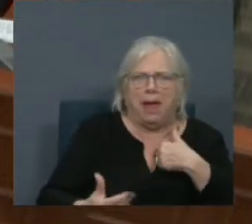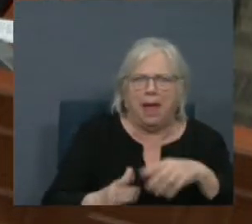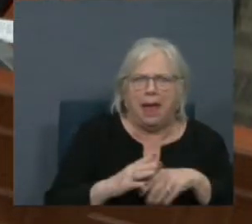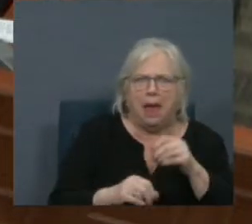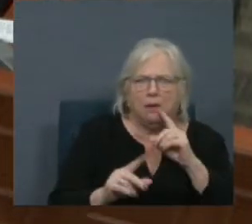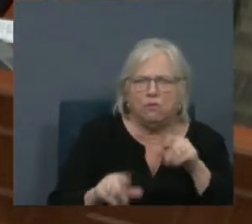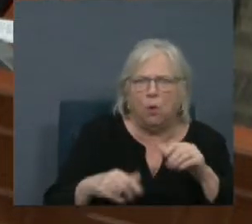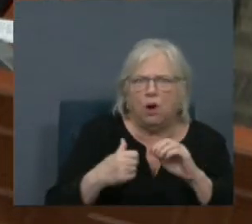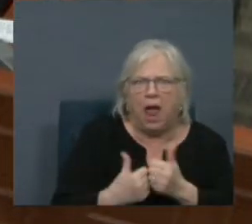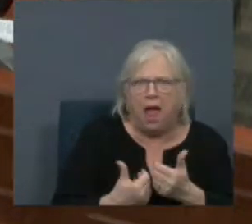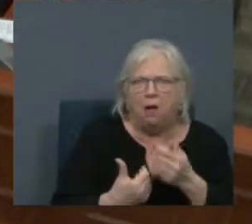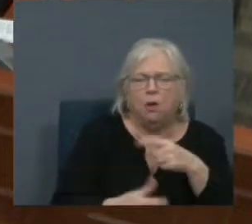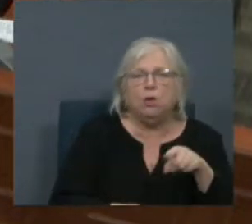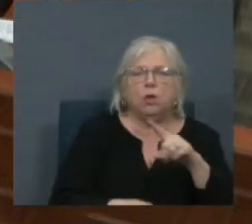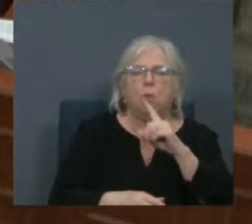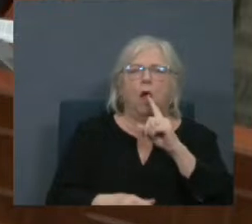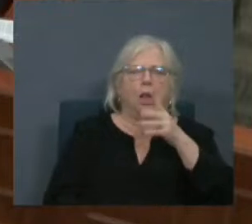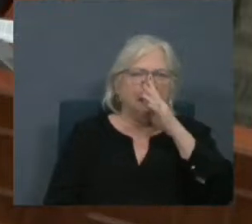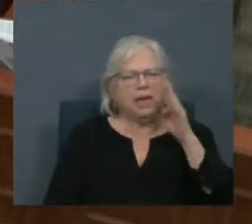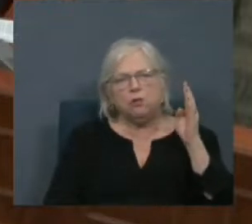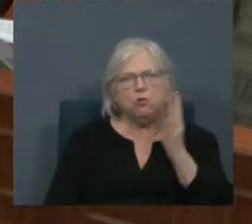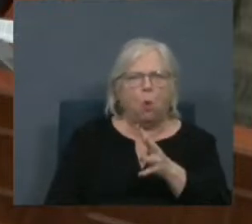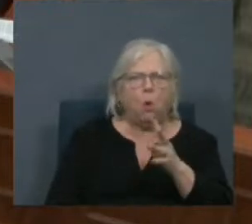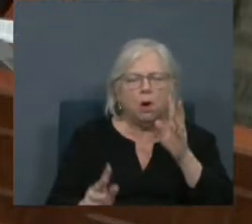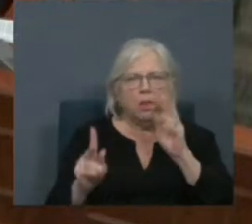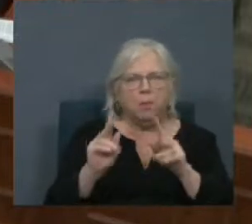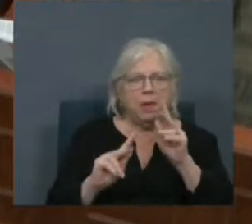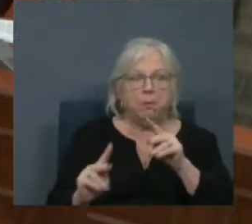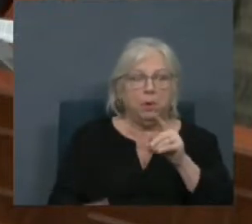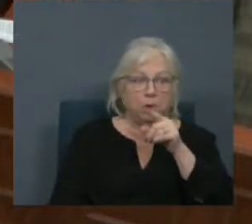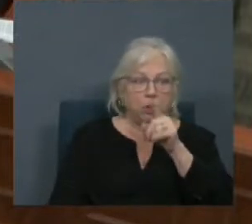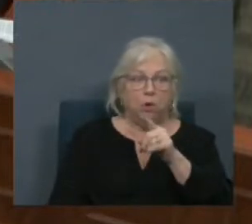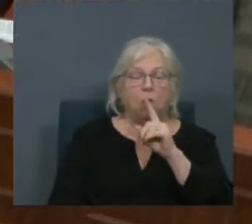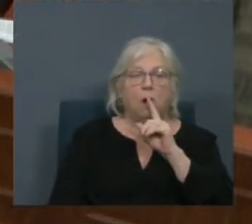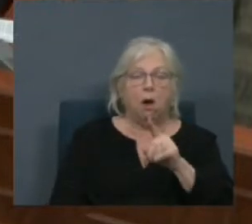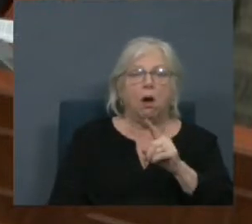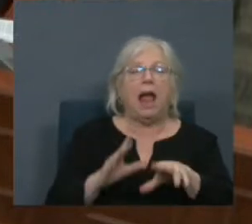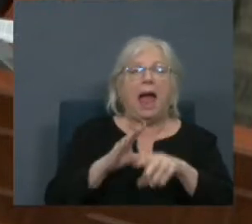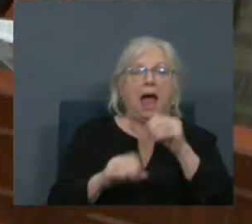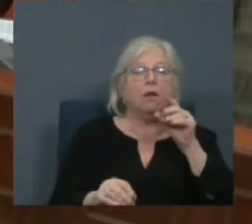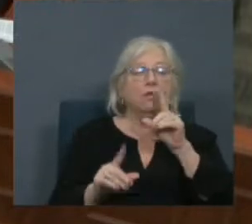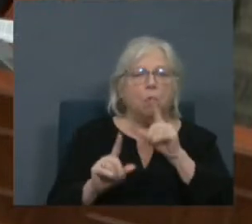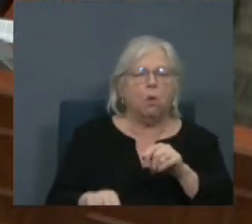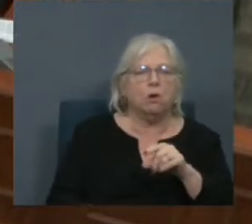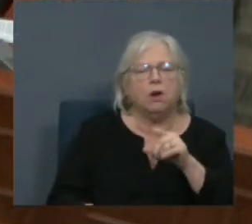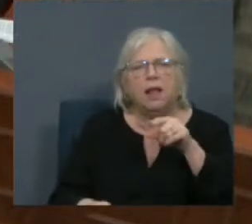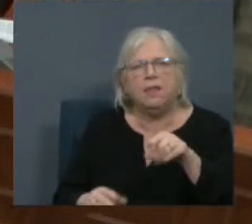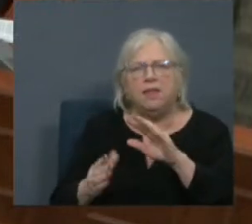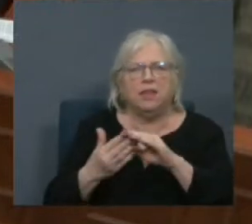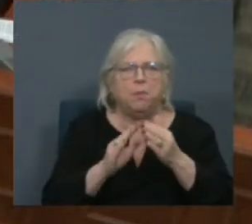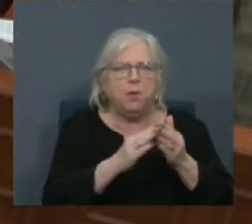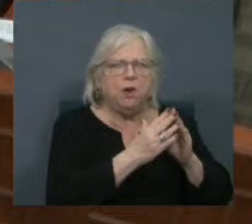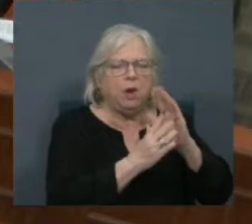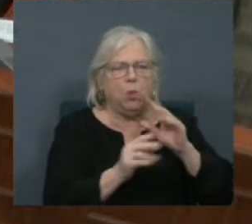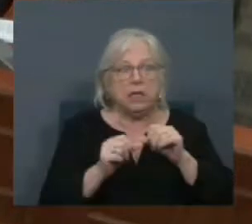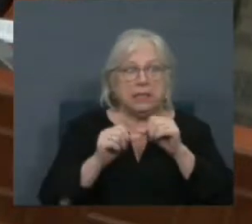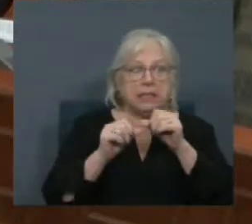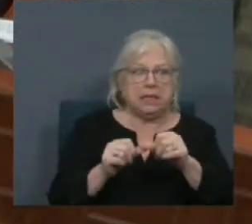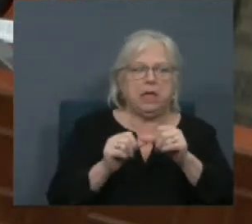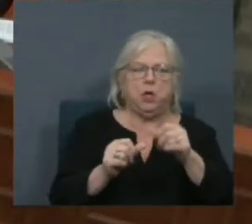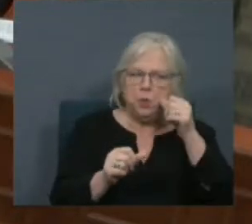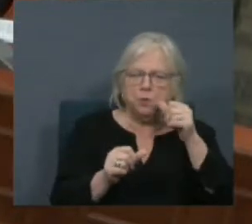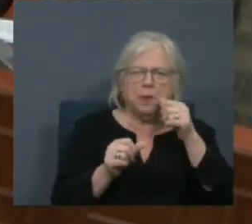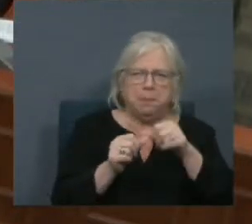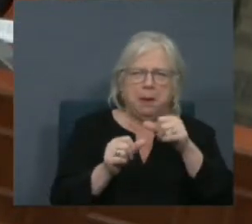order? You all ignored the people. You all are out of order. And this community will continue to remember